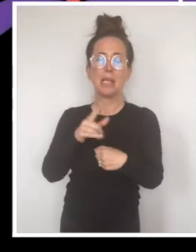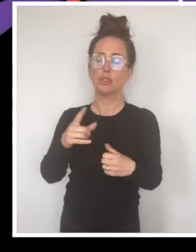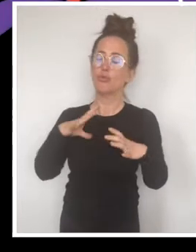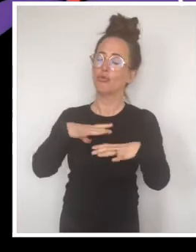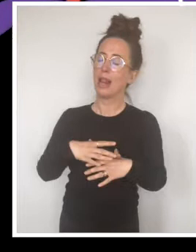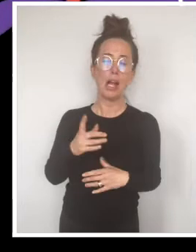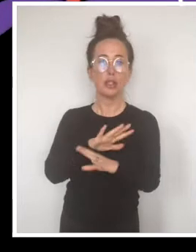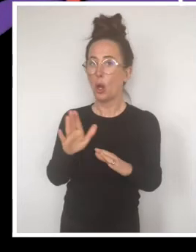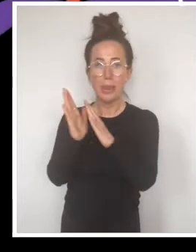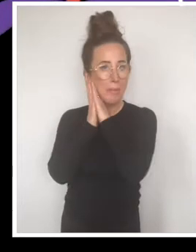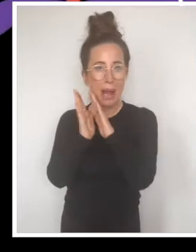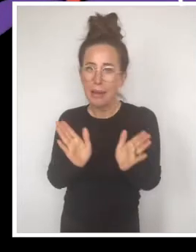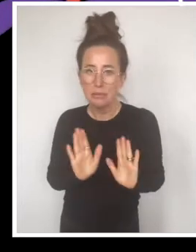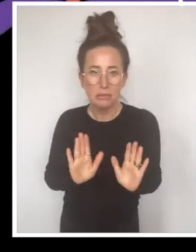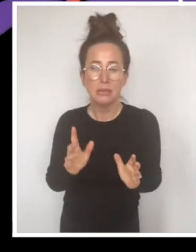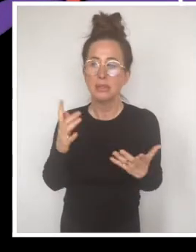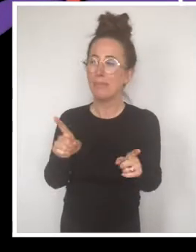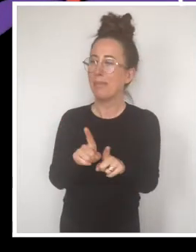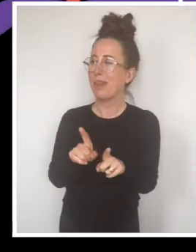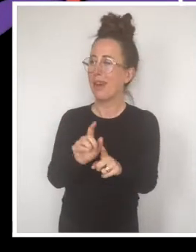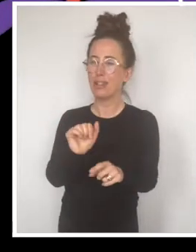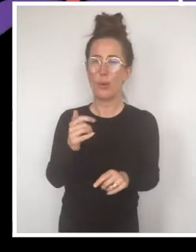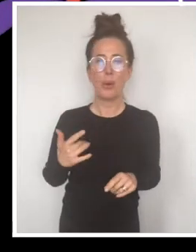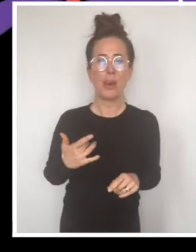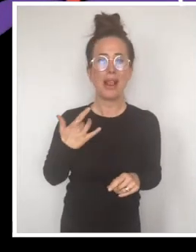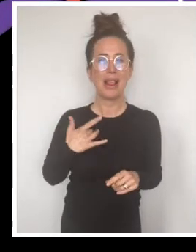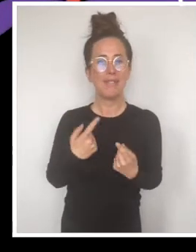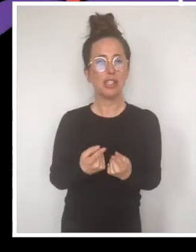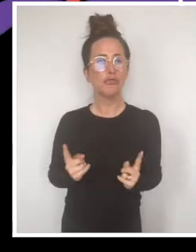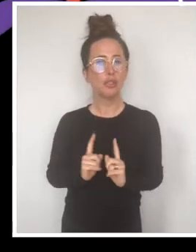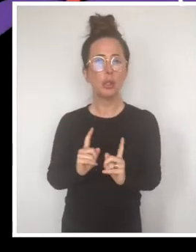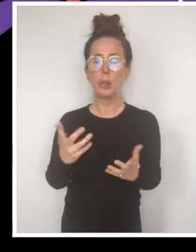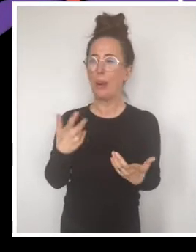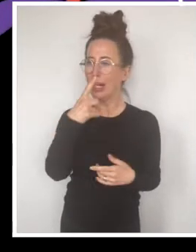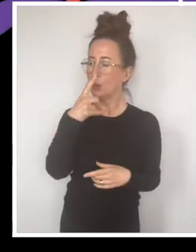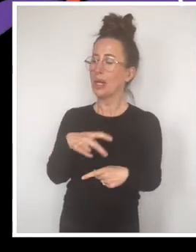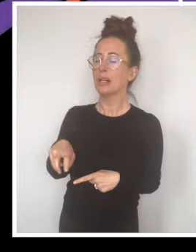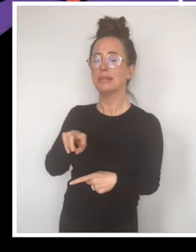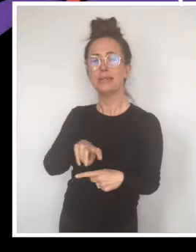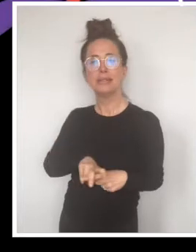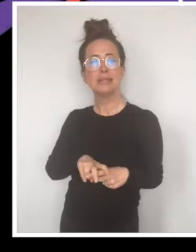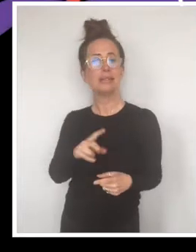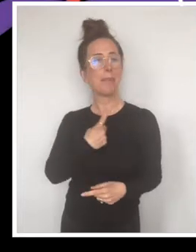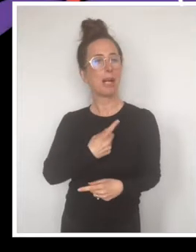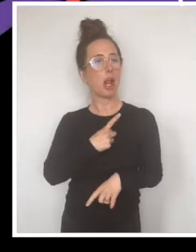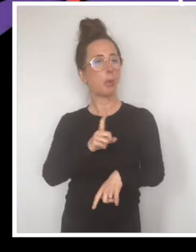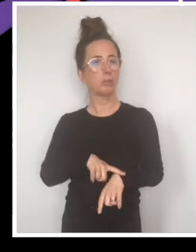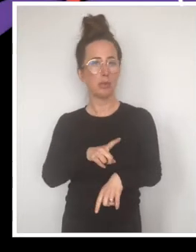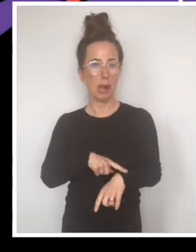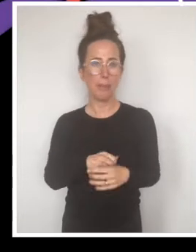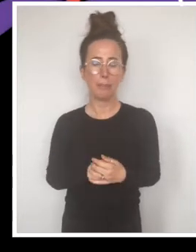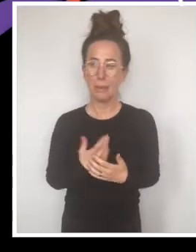bed, maybe in your living room, but somewhere where you can withdraw and be quiet and have a bit of alone time. Now,